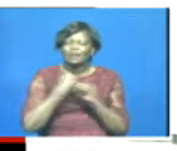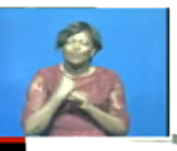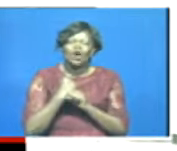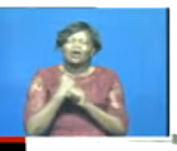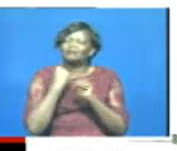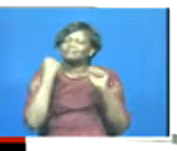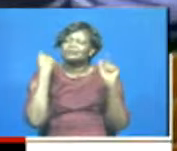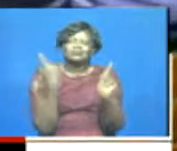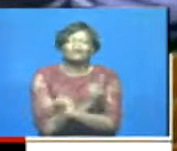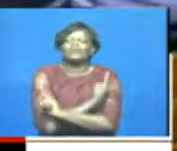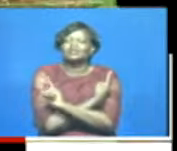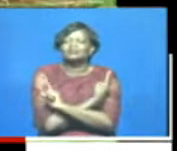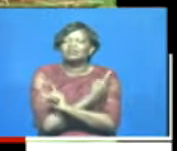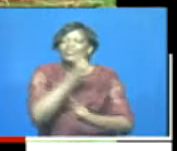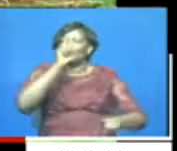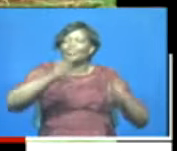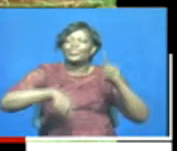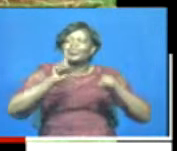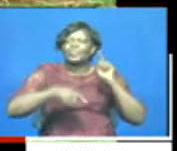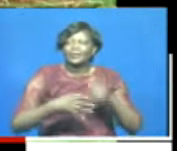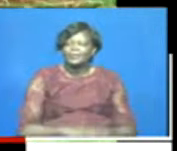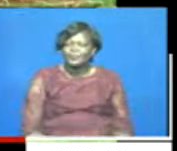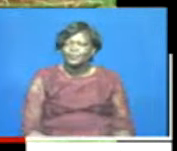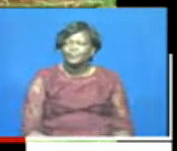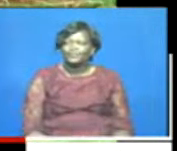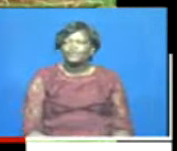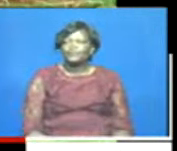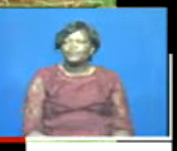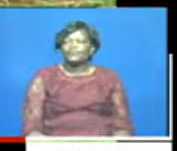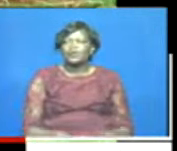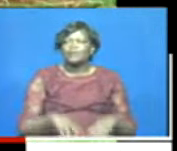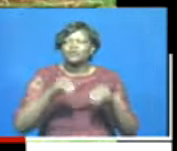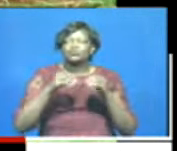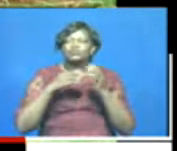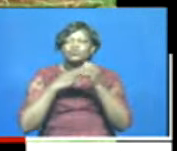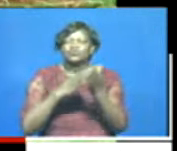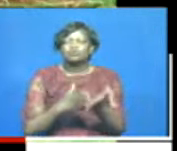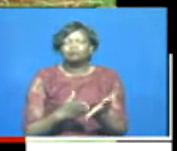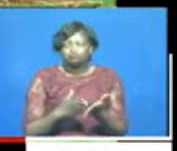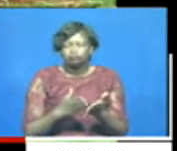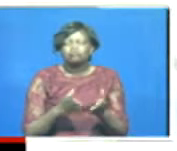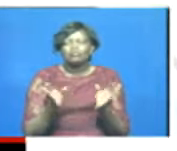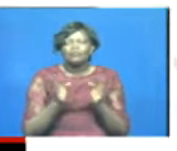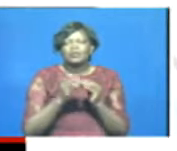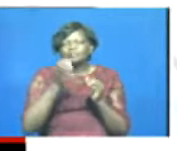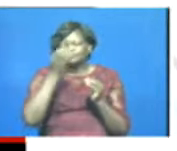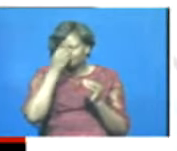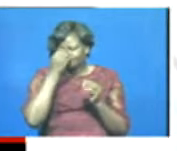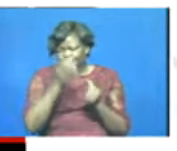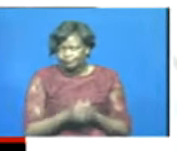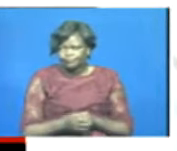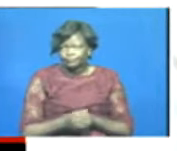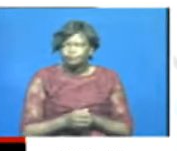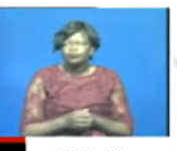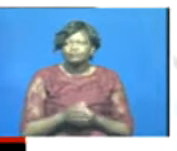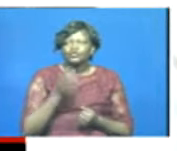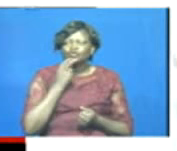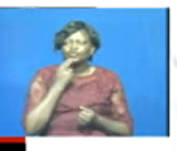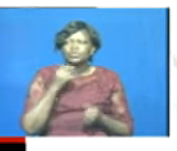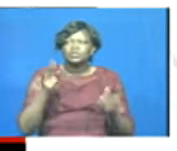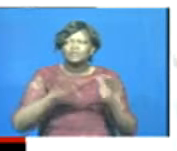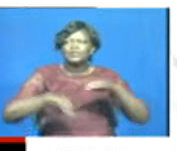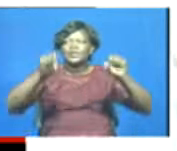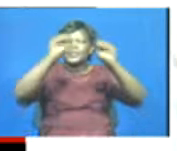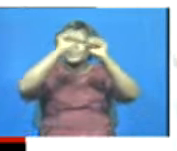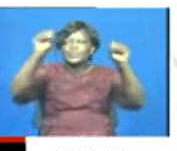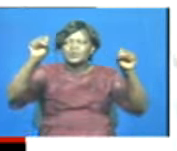that report. Alliance leaders on Tuesday met representatives of the Mitumba traders from Gikomba Market. Deputy President William